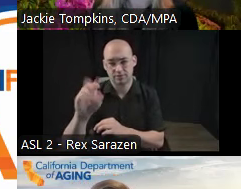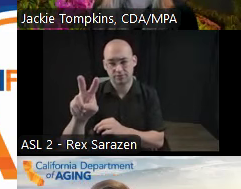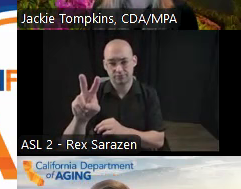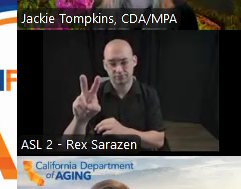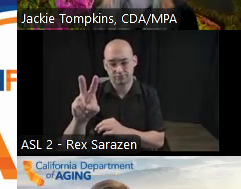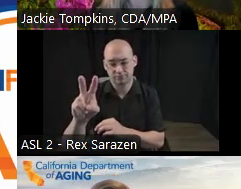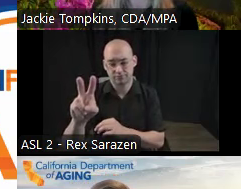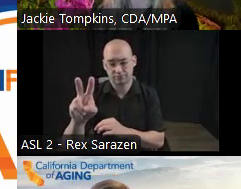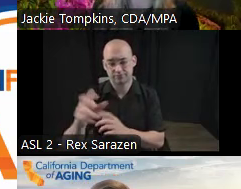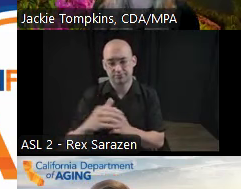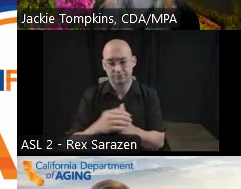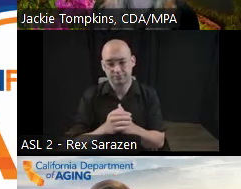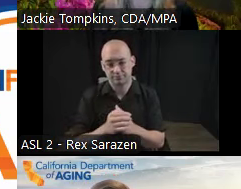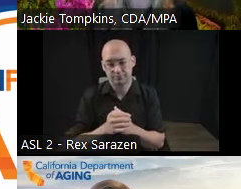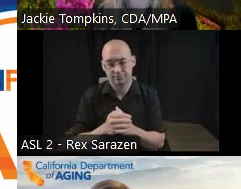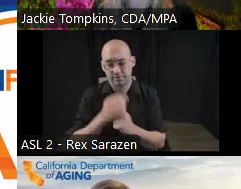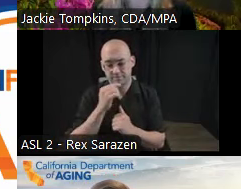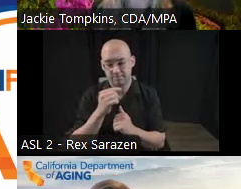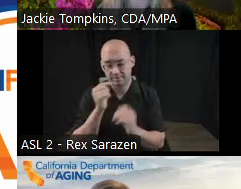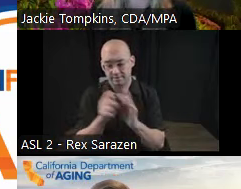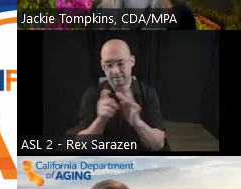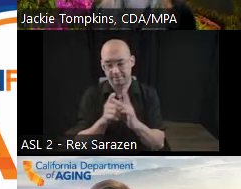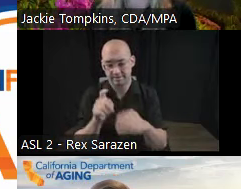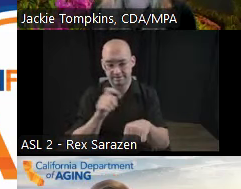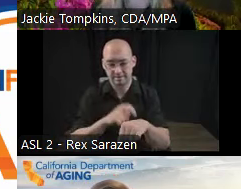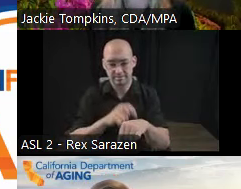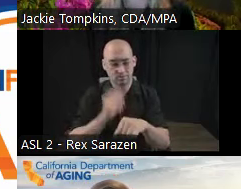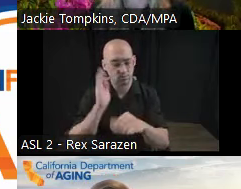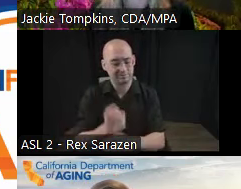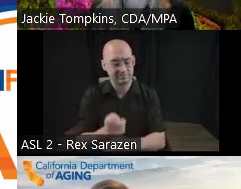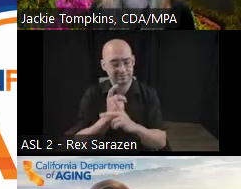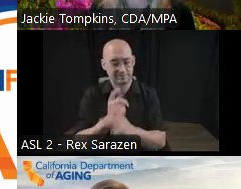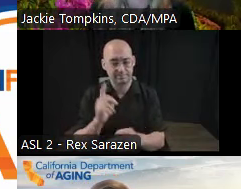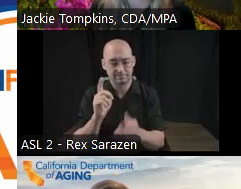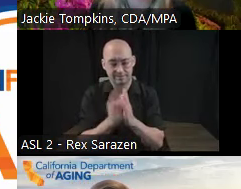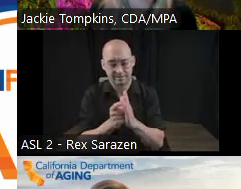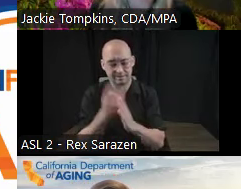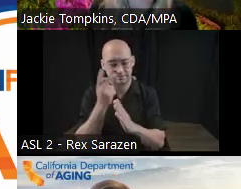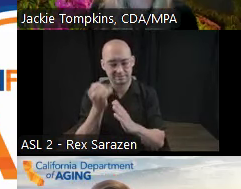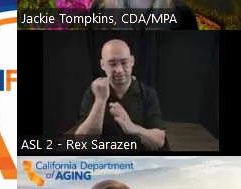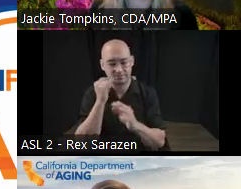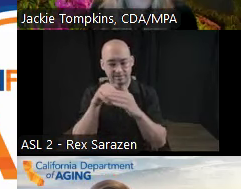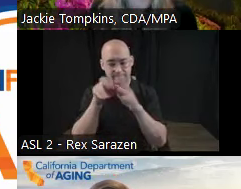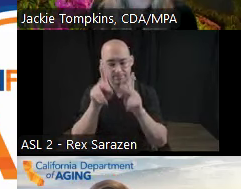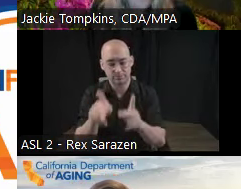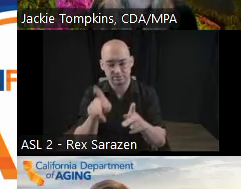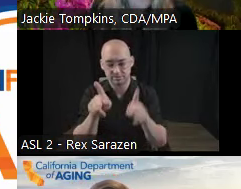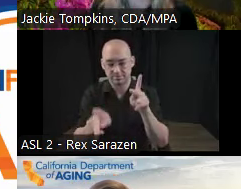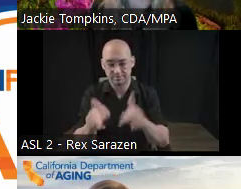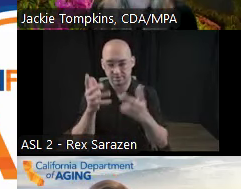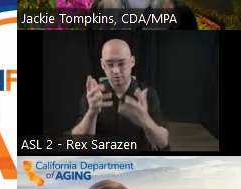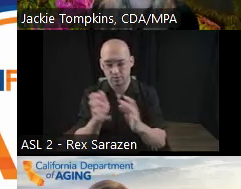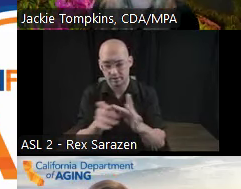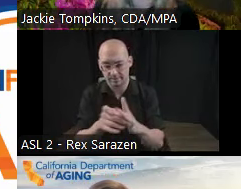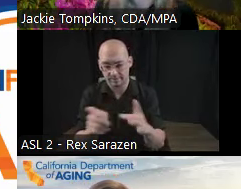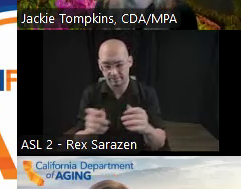When we have our public comment period, we will take a moment to see if there are any in-person comments for those of you joining